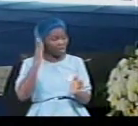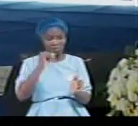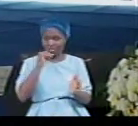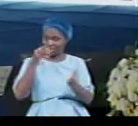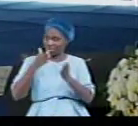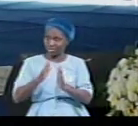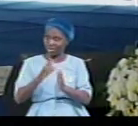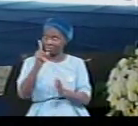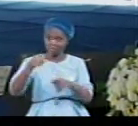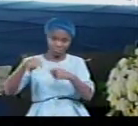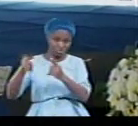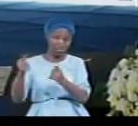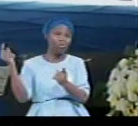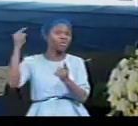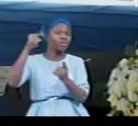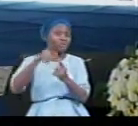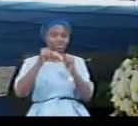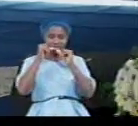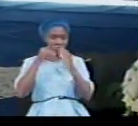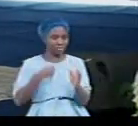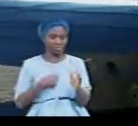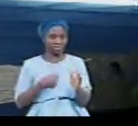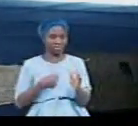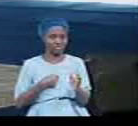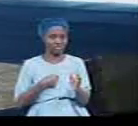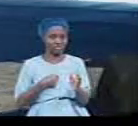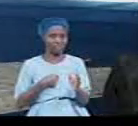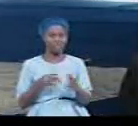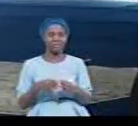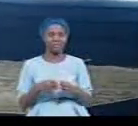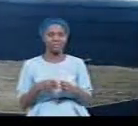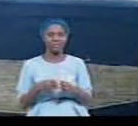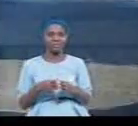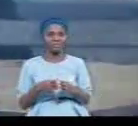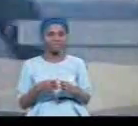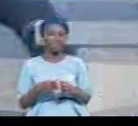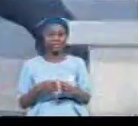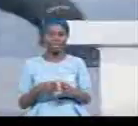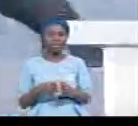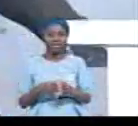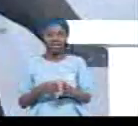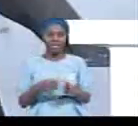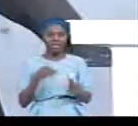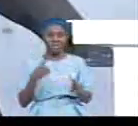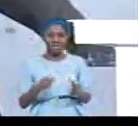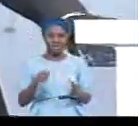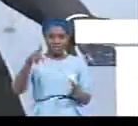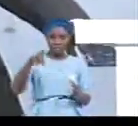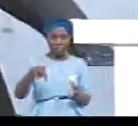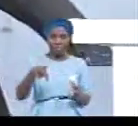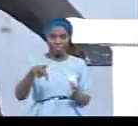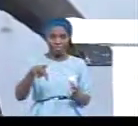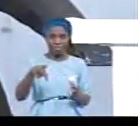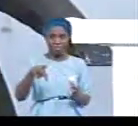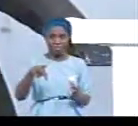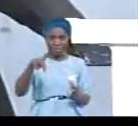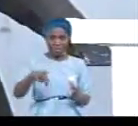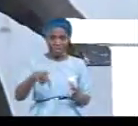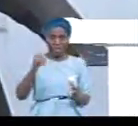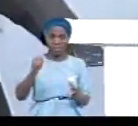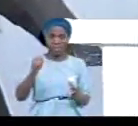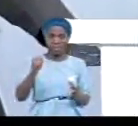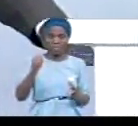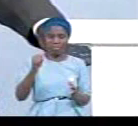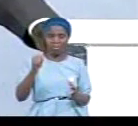you bless me. Here is Paul the apostle, the messenger of Satan,